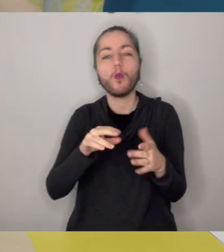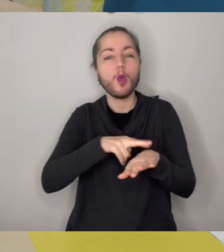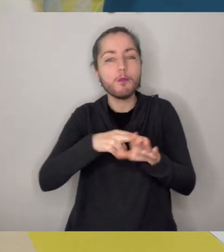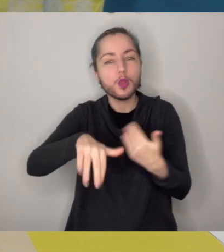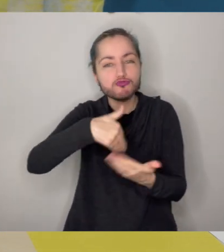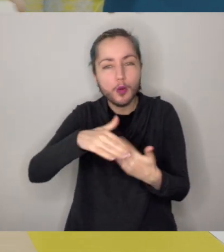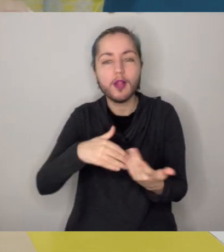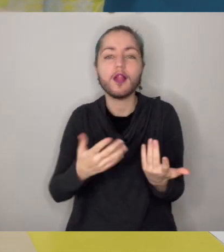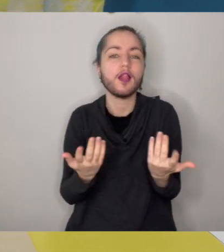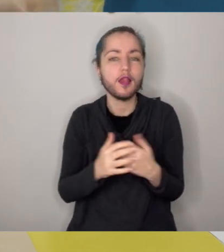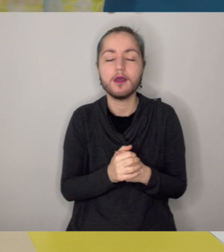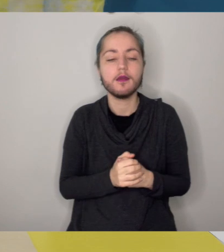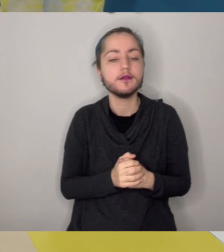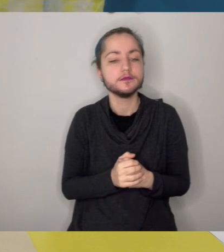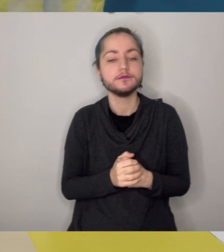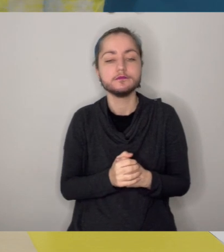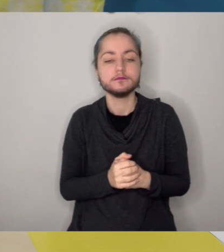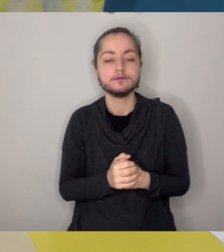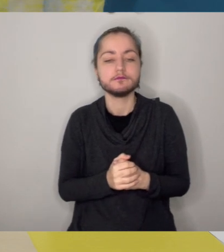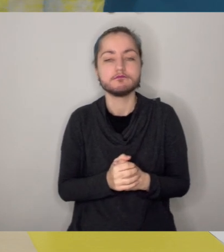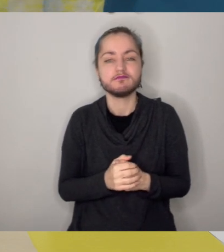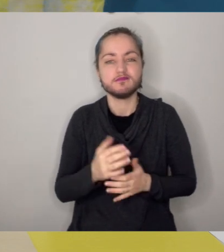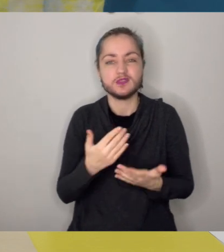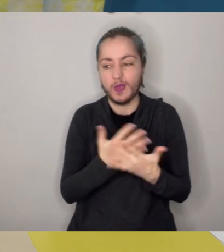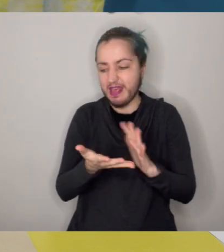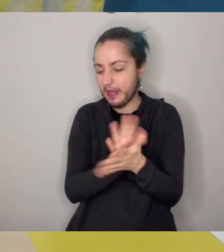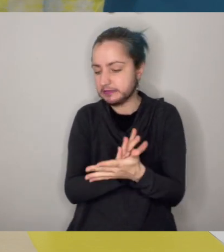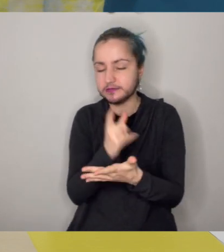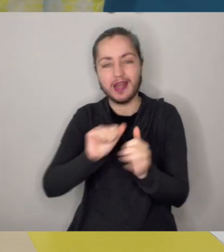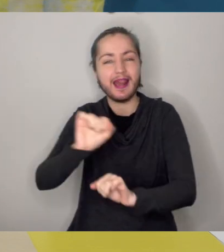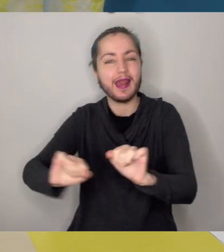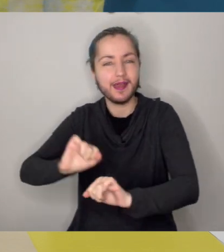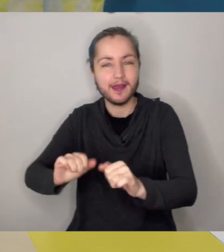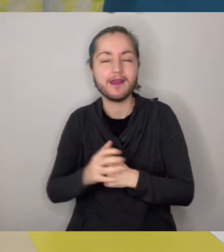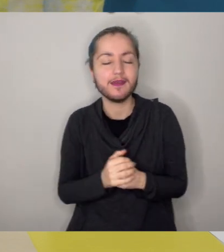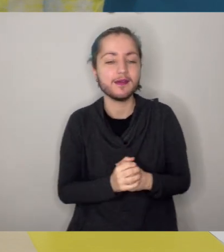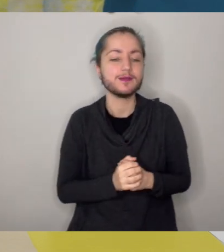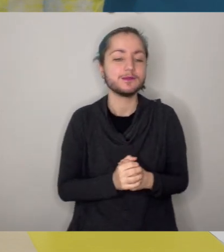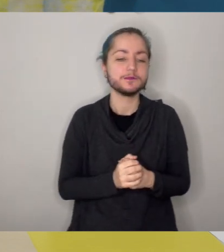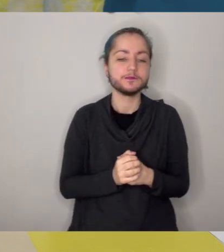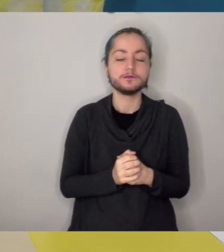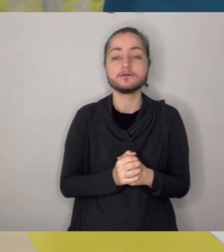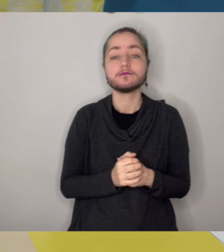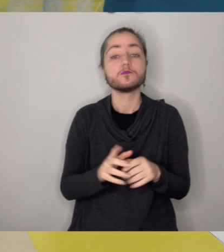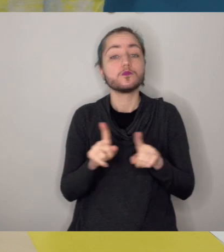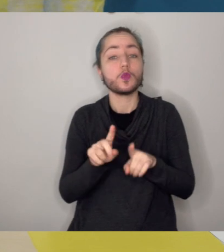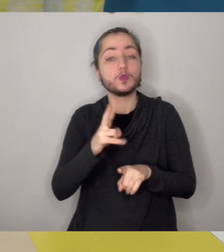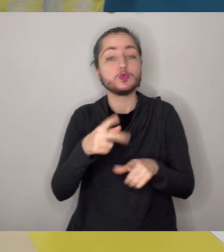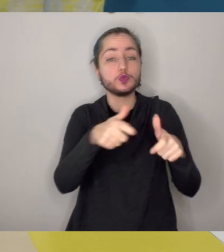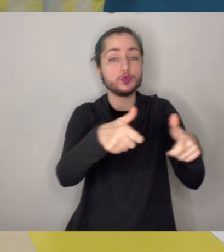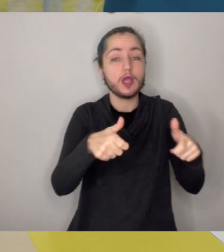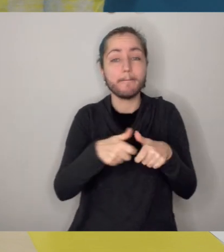any kind of paper towel, blue roll, anything to clean up any mess you might make.